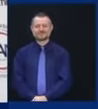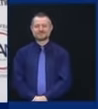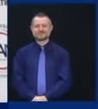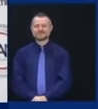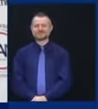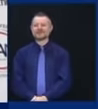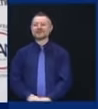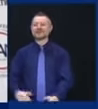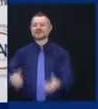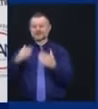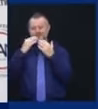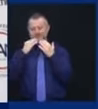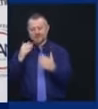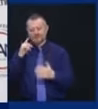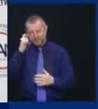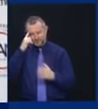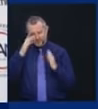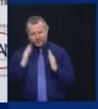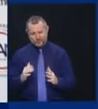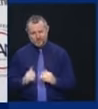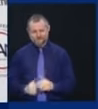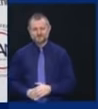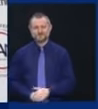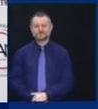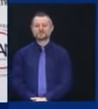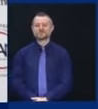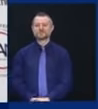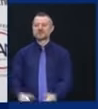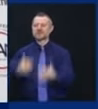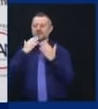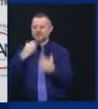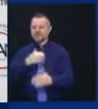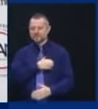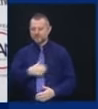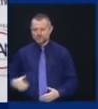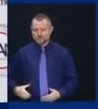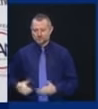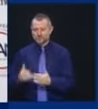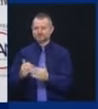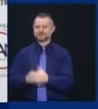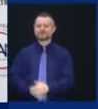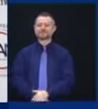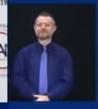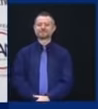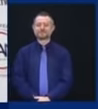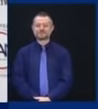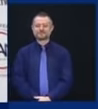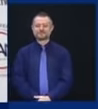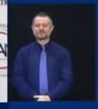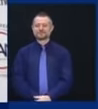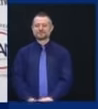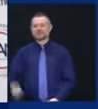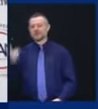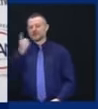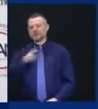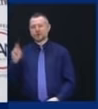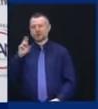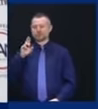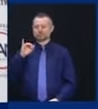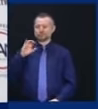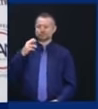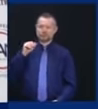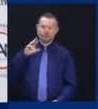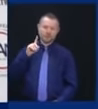Thank you, Governor, and to the mayor, and to Dr. Richardson, and to all of the